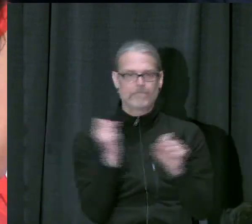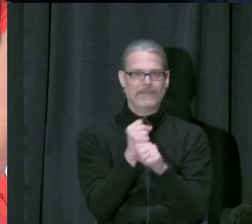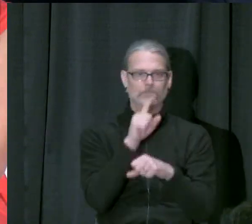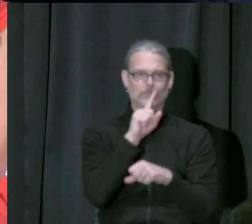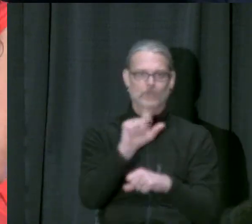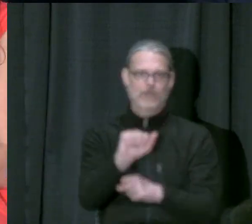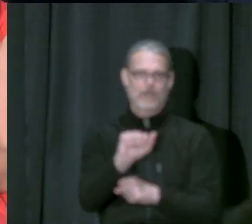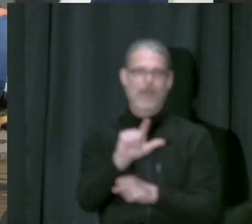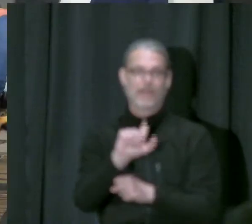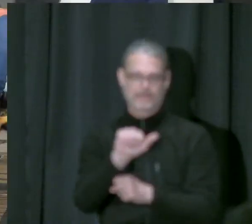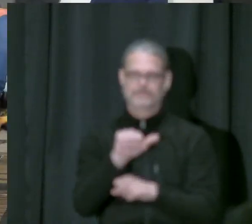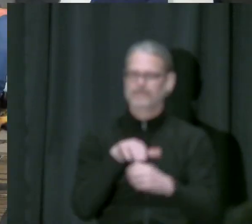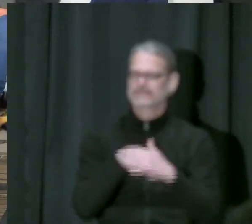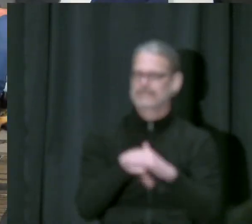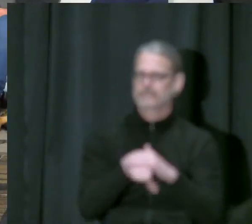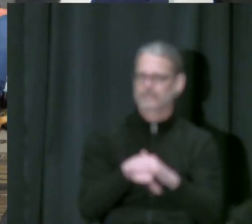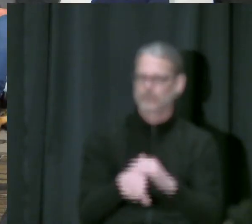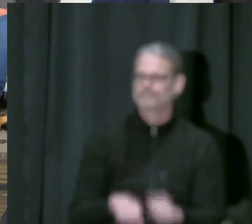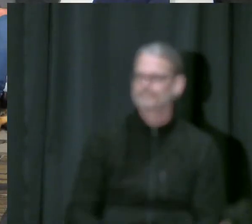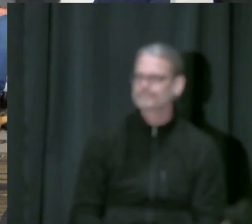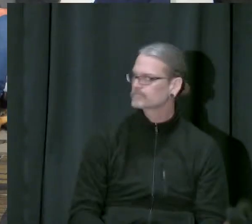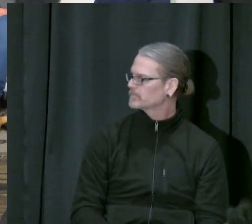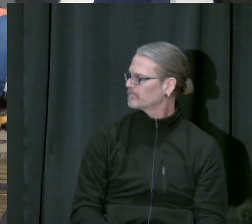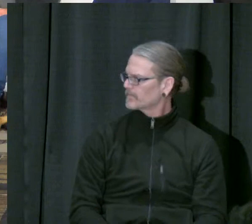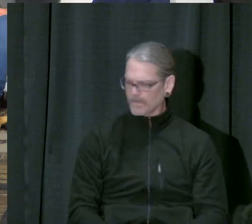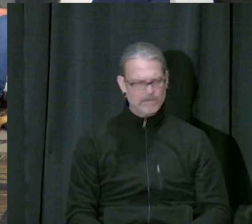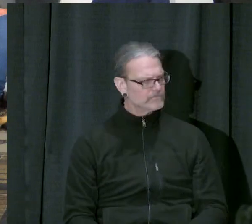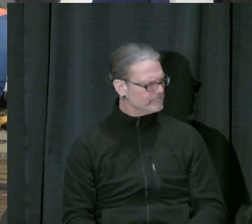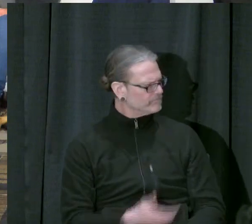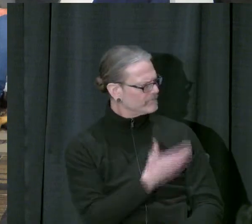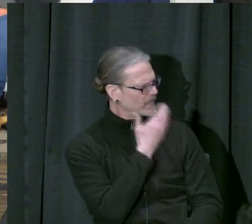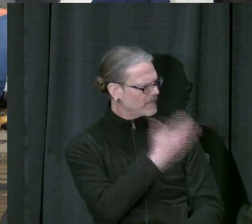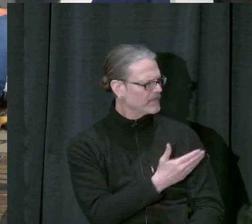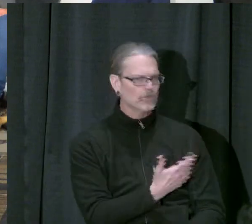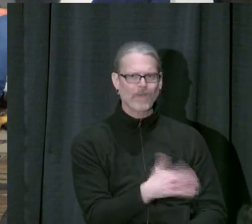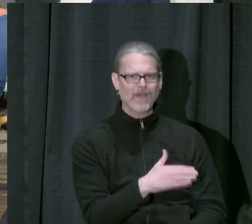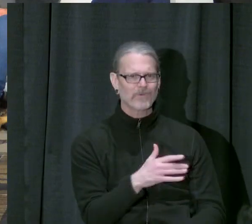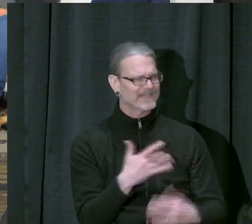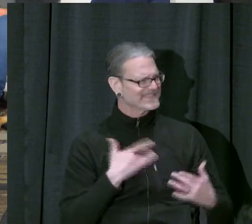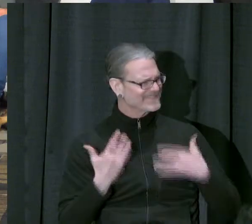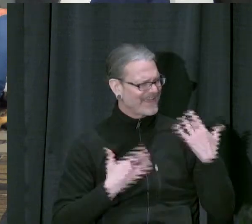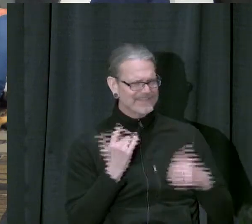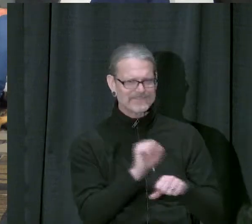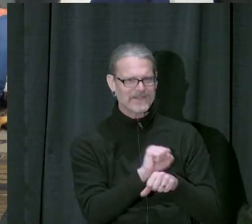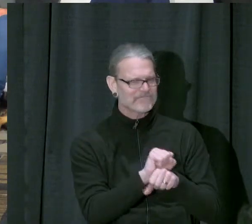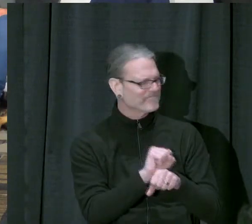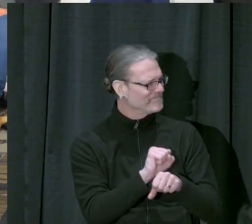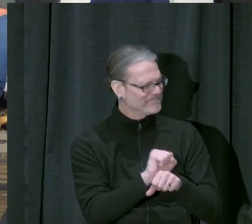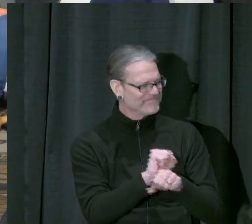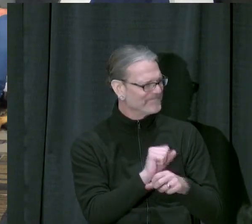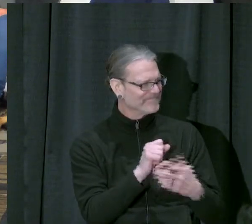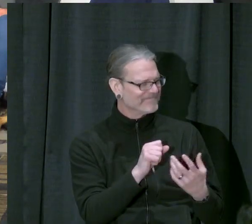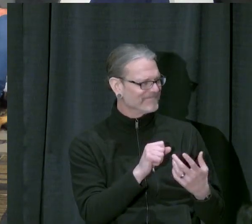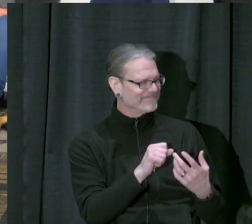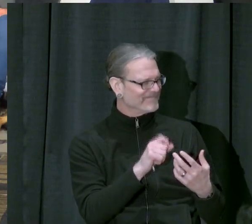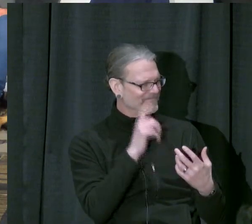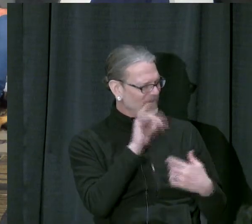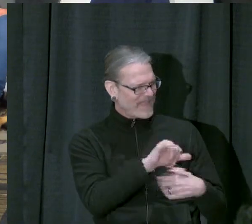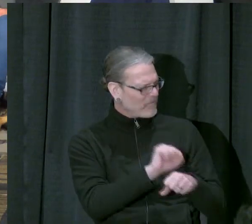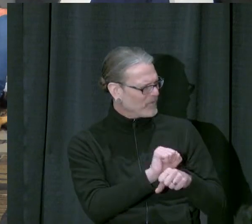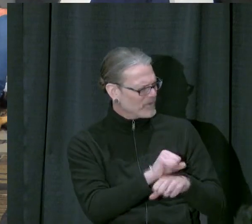accessible. Thank you so much. And that sounds, what an exciting job to be able to do that, right? I